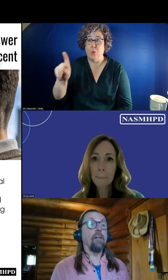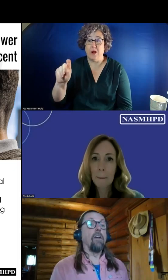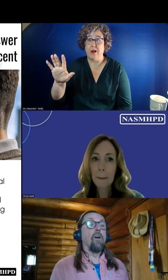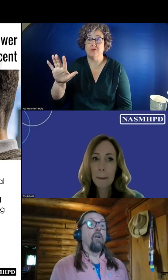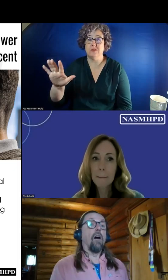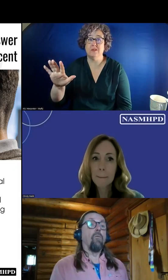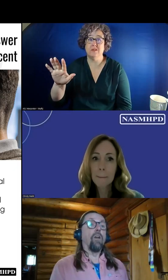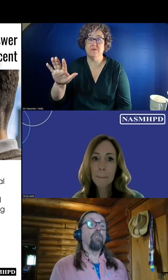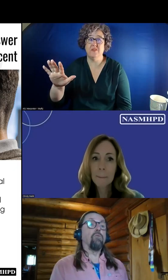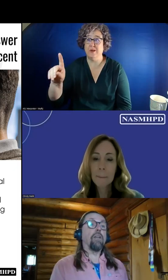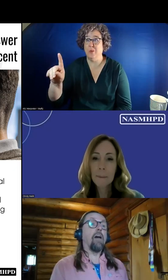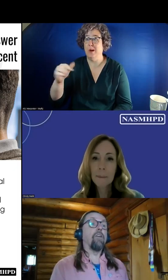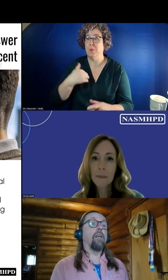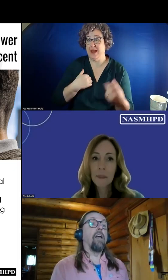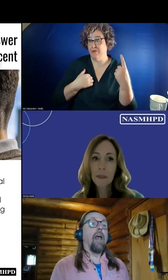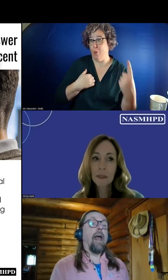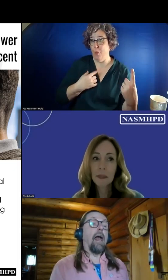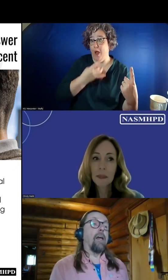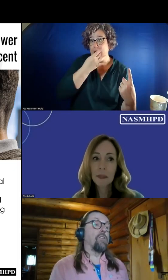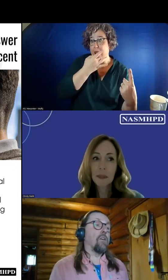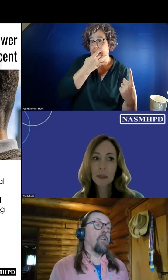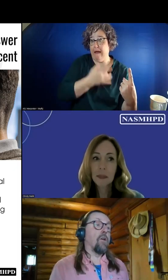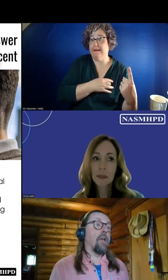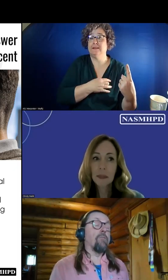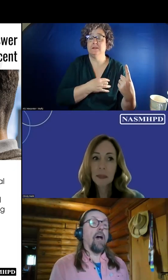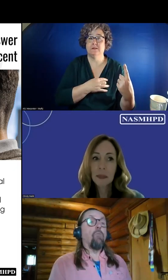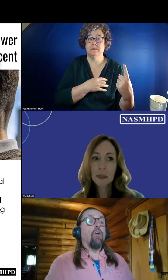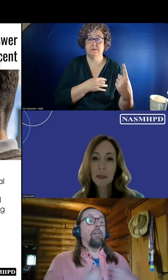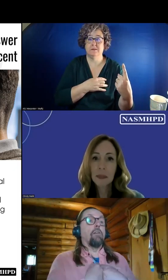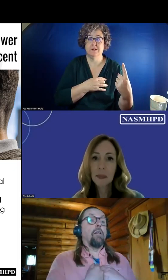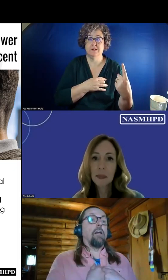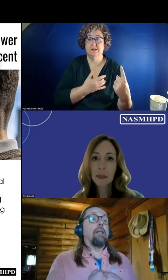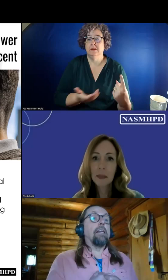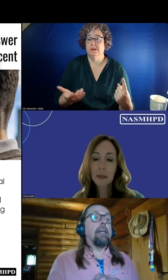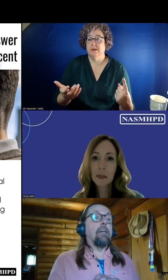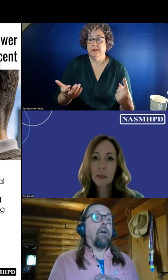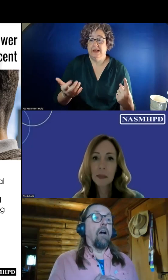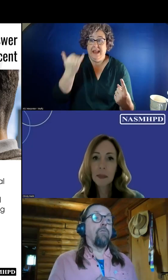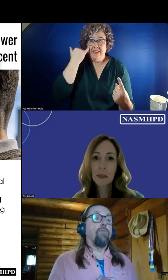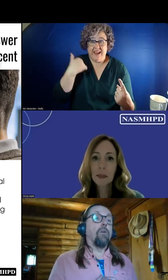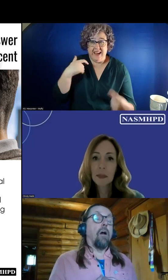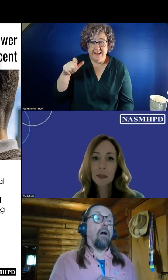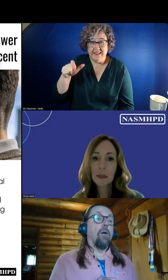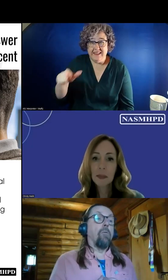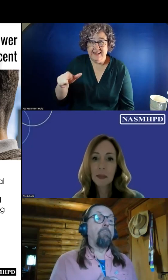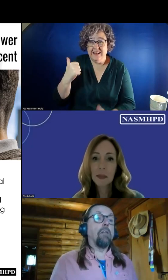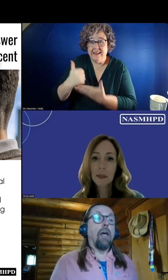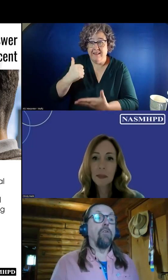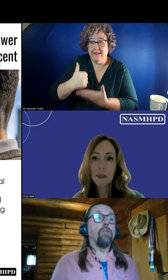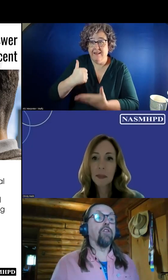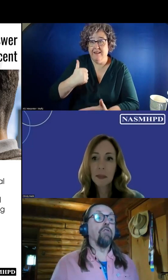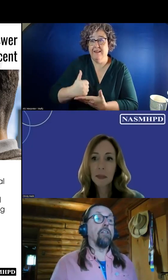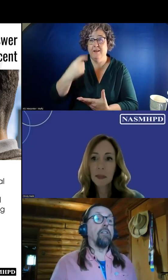traffic light, one of two in the county. And if I were in need of